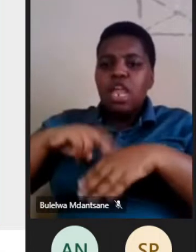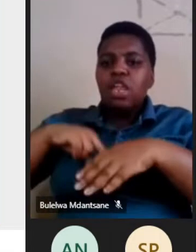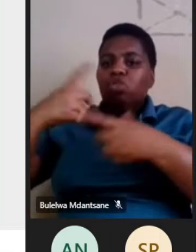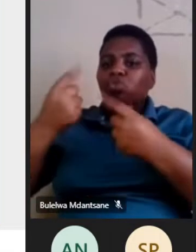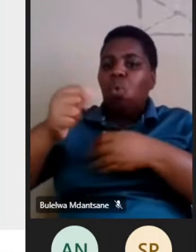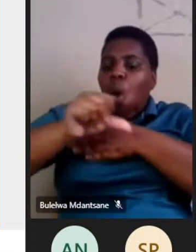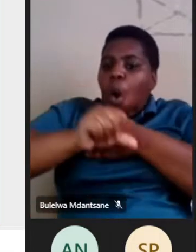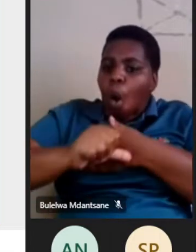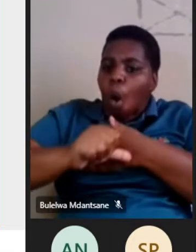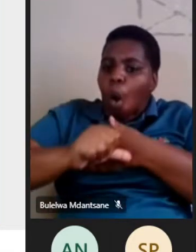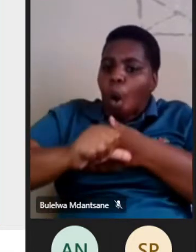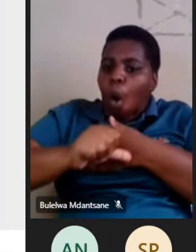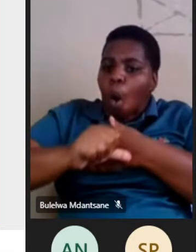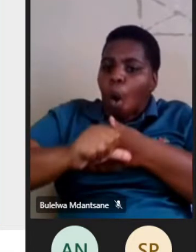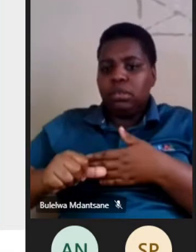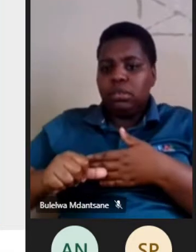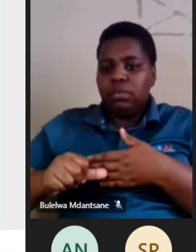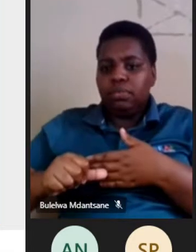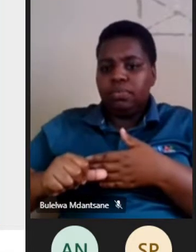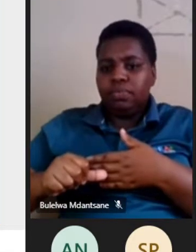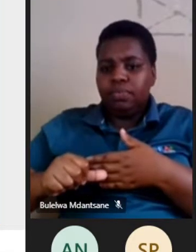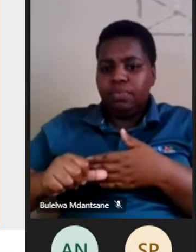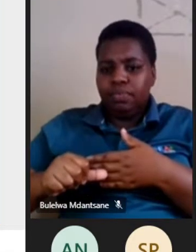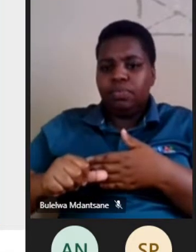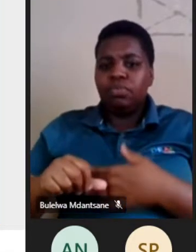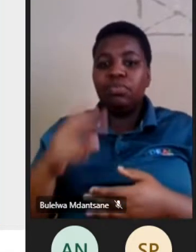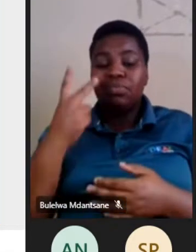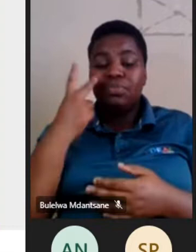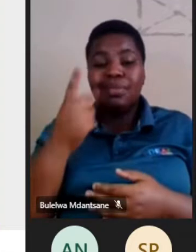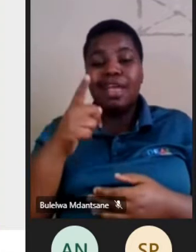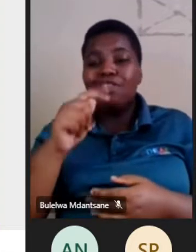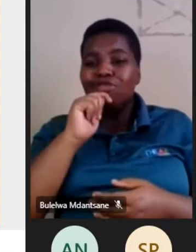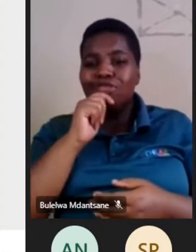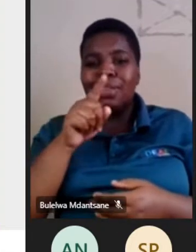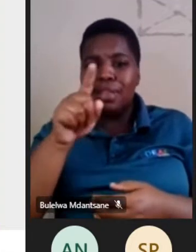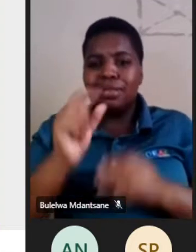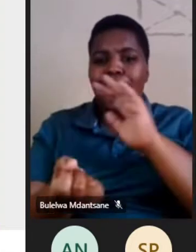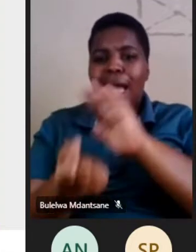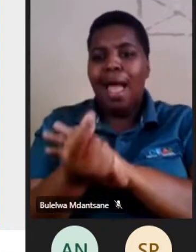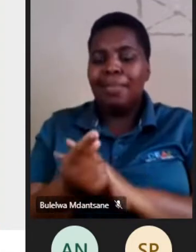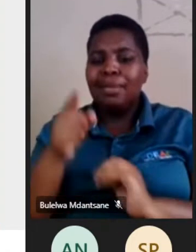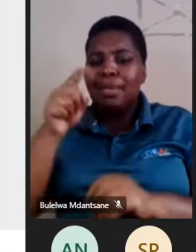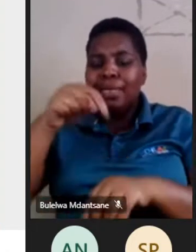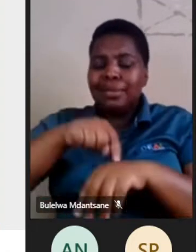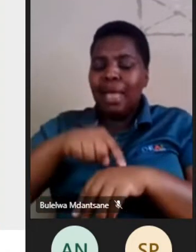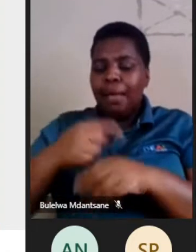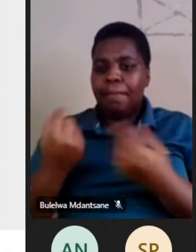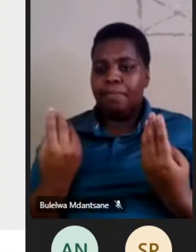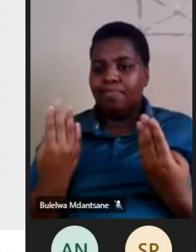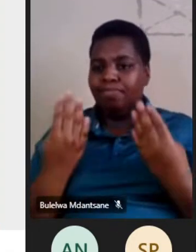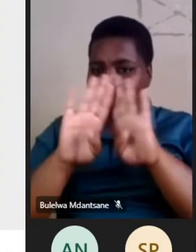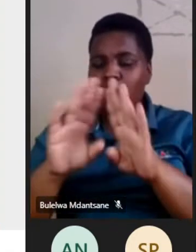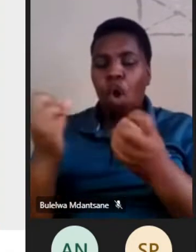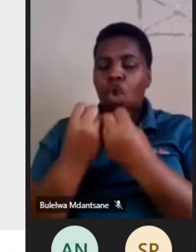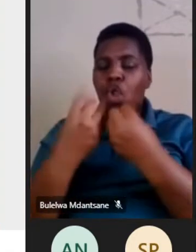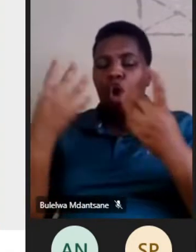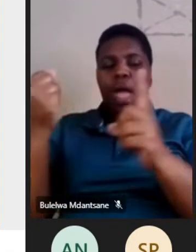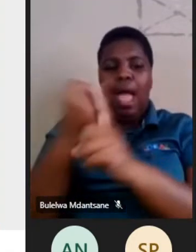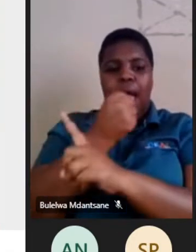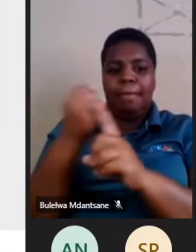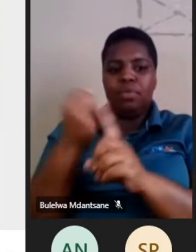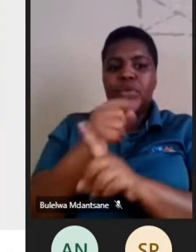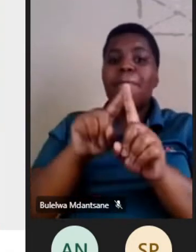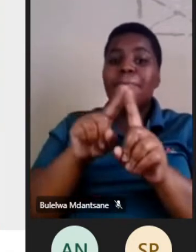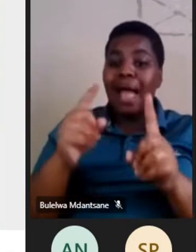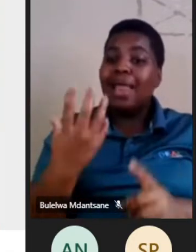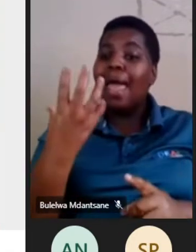little reporting in terms of how pandemic South Africa is in terms of violence. But there are some other